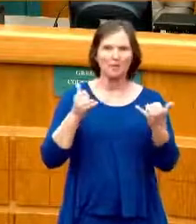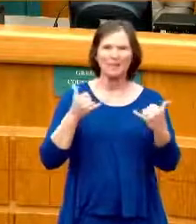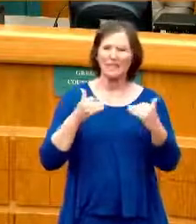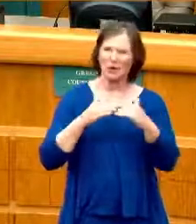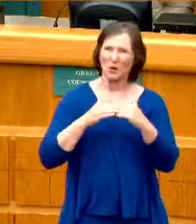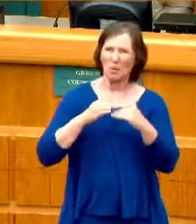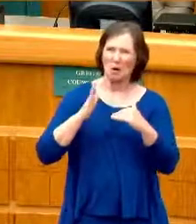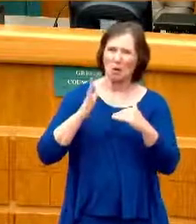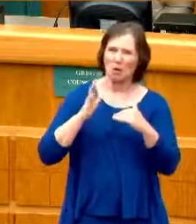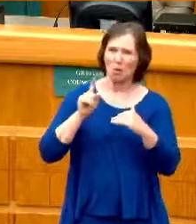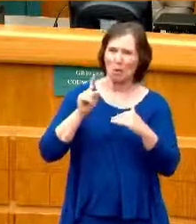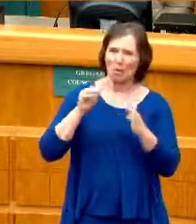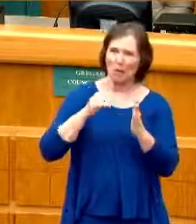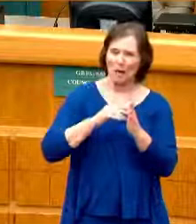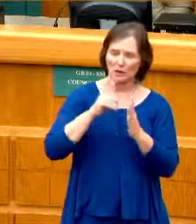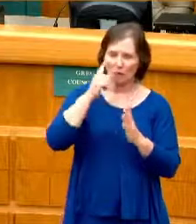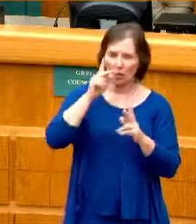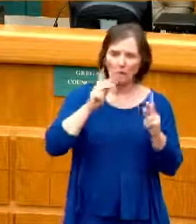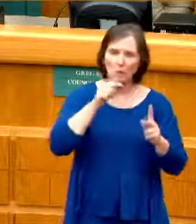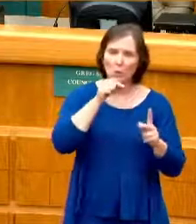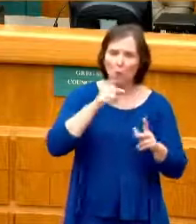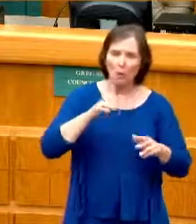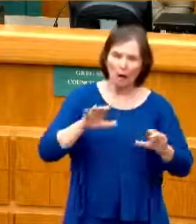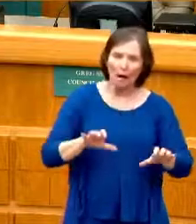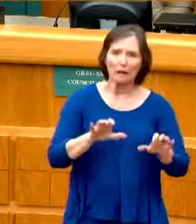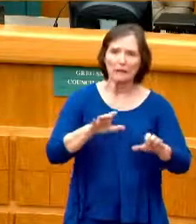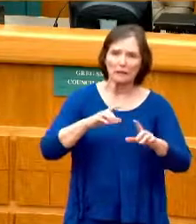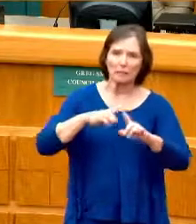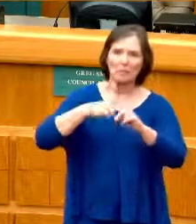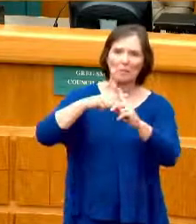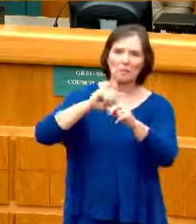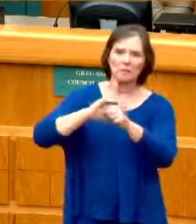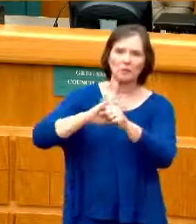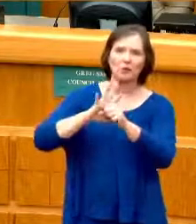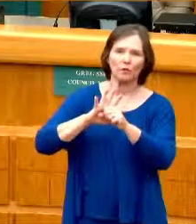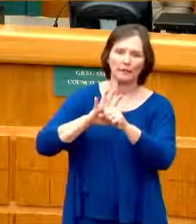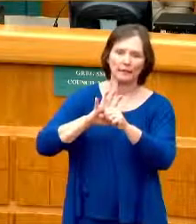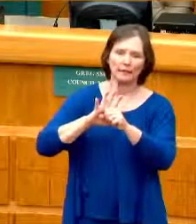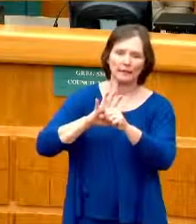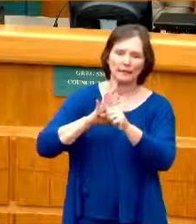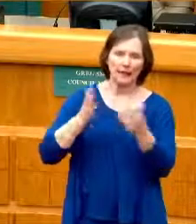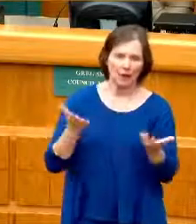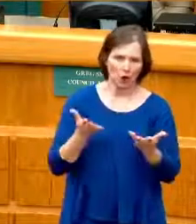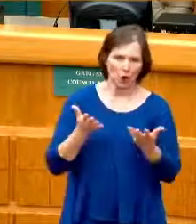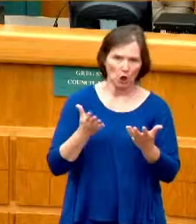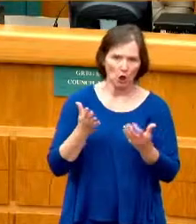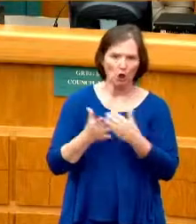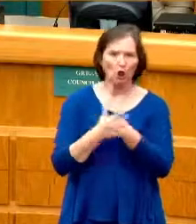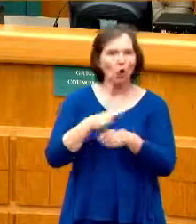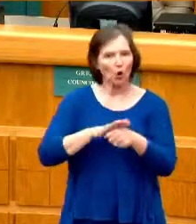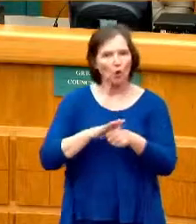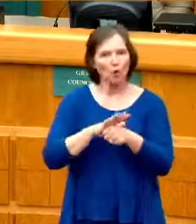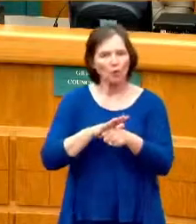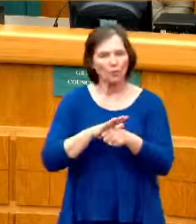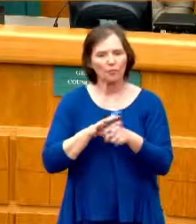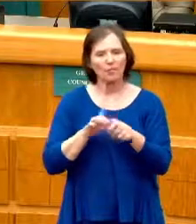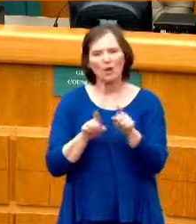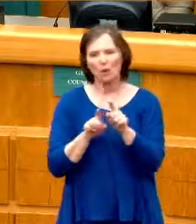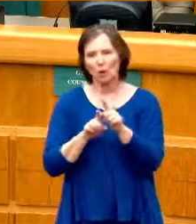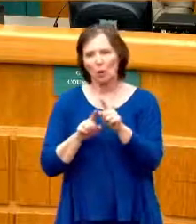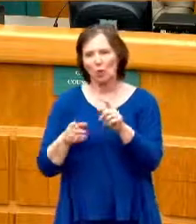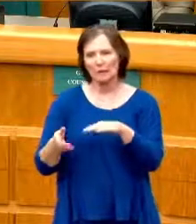1,000 number for people that have active COVID-19 here in Nueces County, and then 755